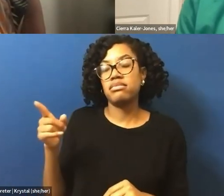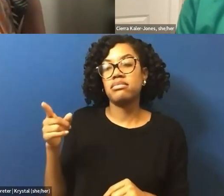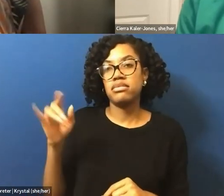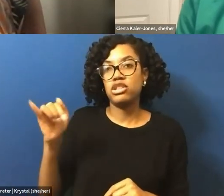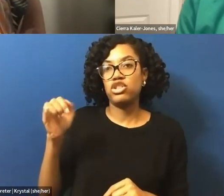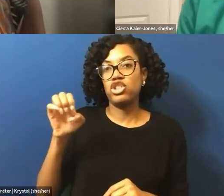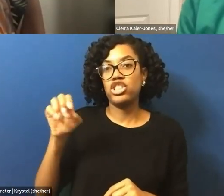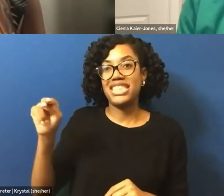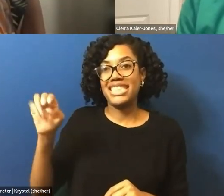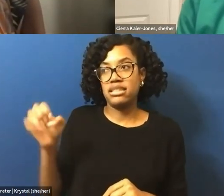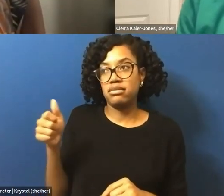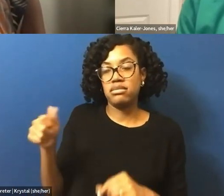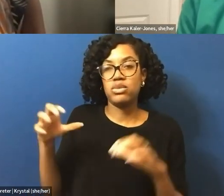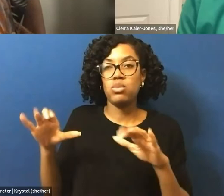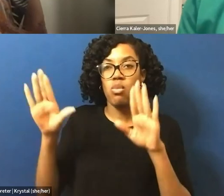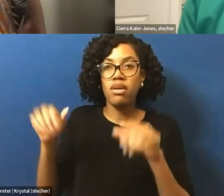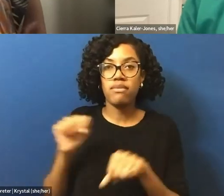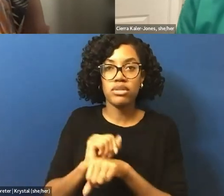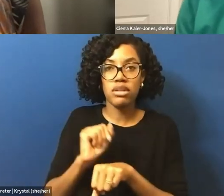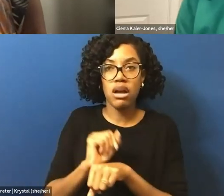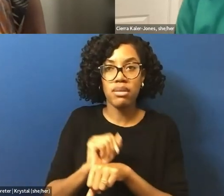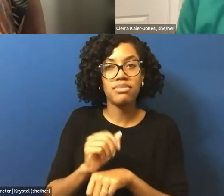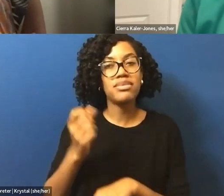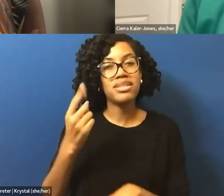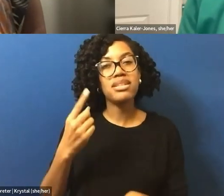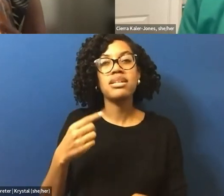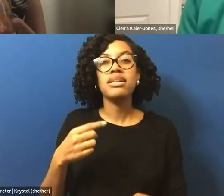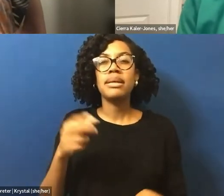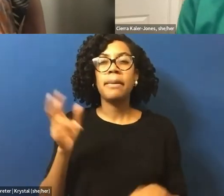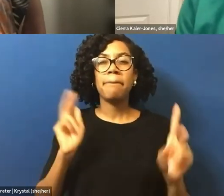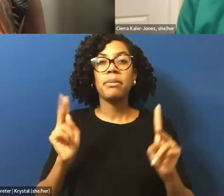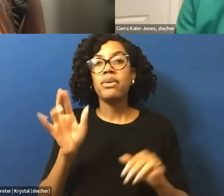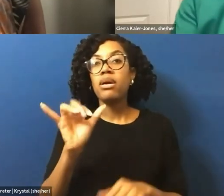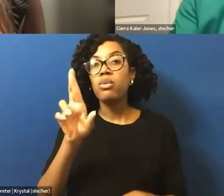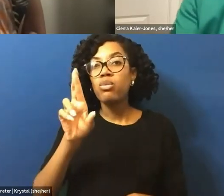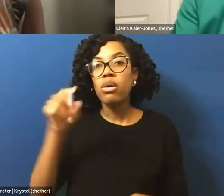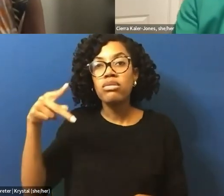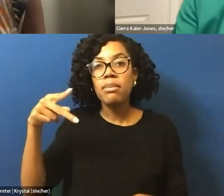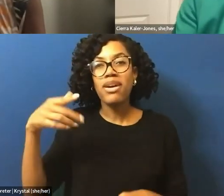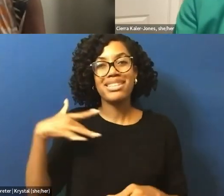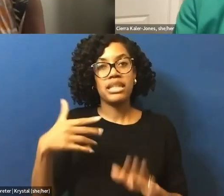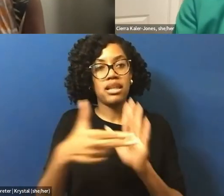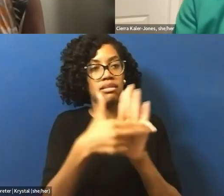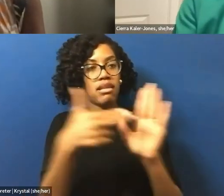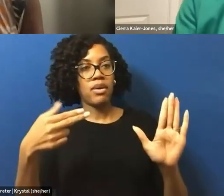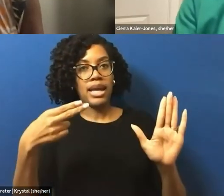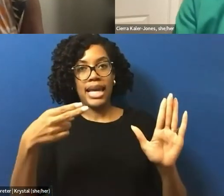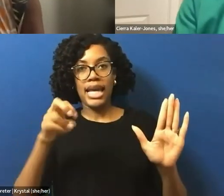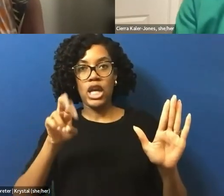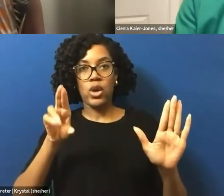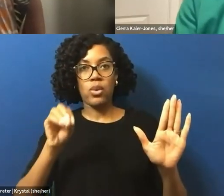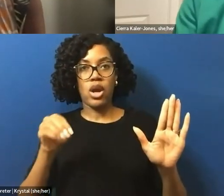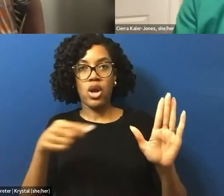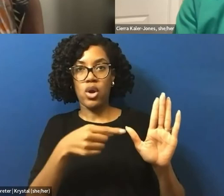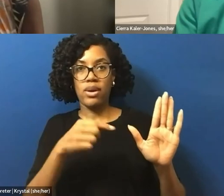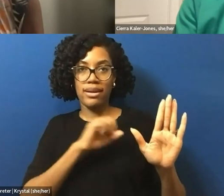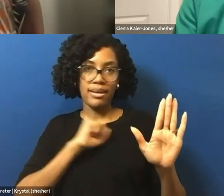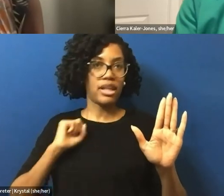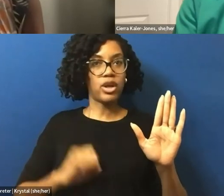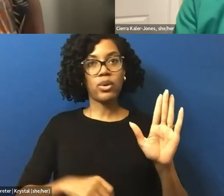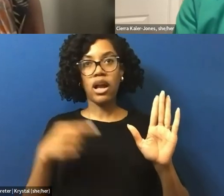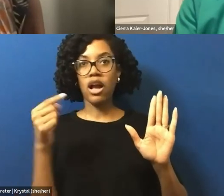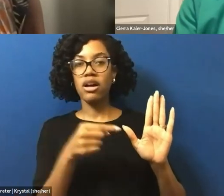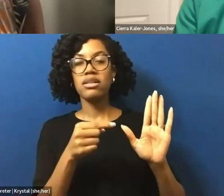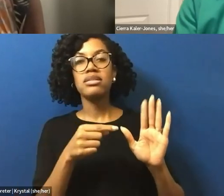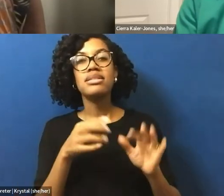these narratives of heroism and talk about people that we know in history as just people that looked around them and made a